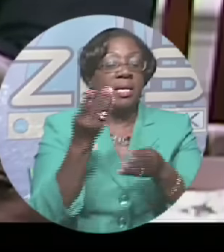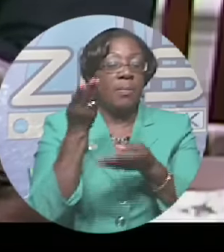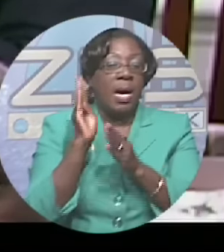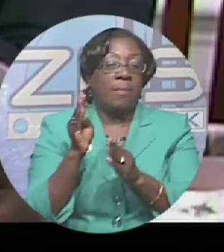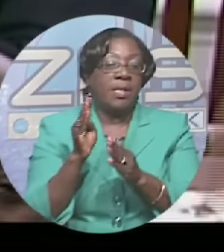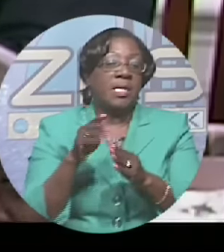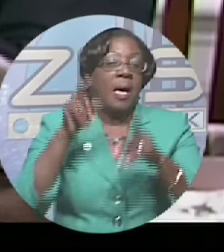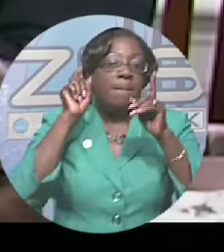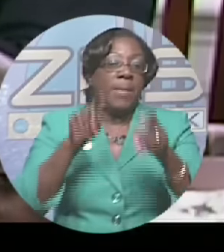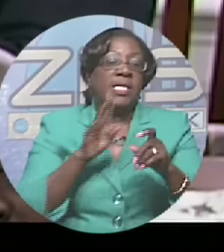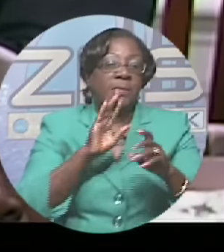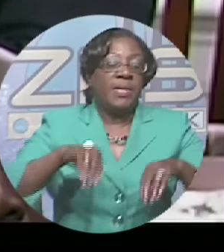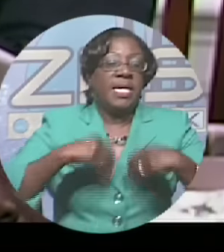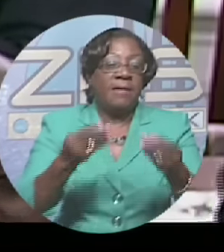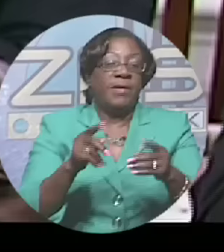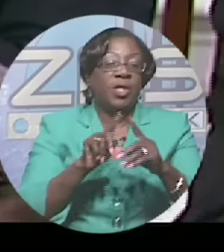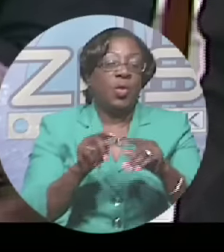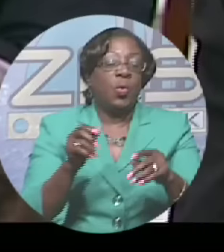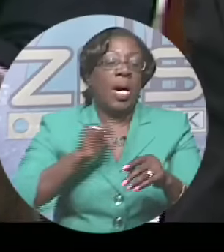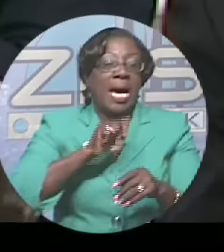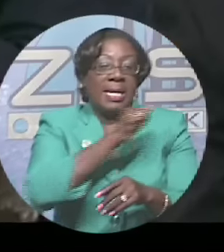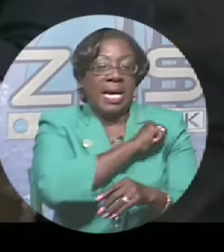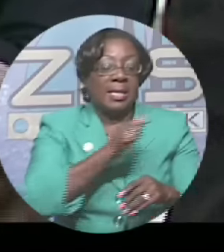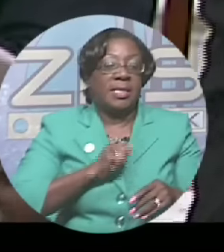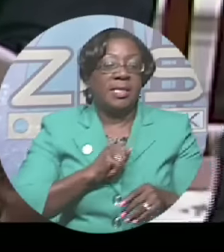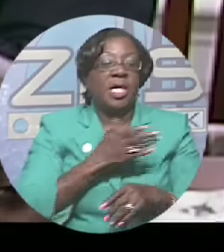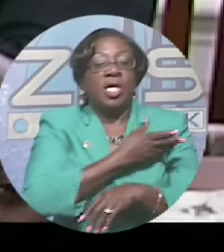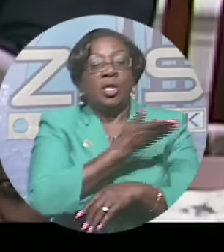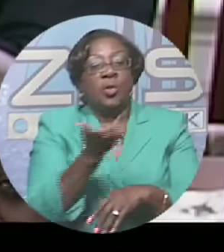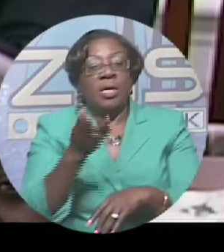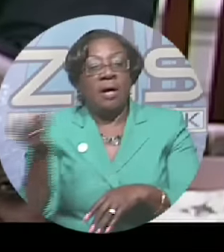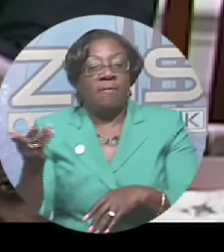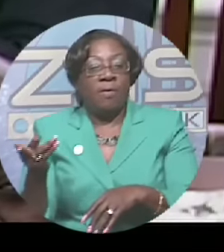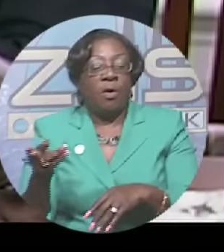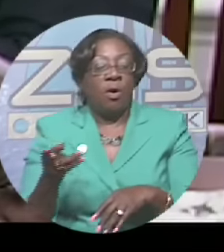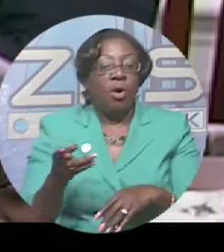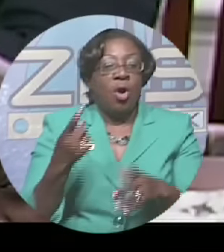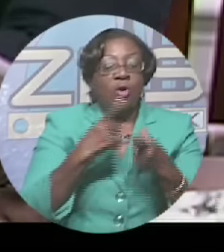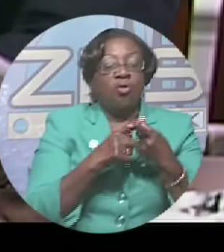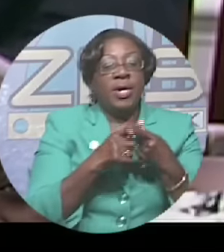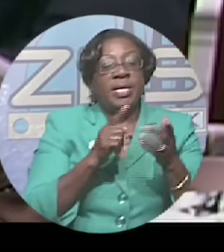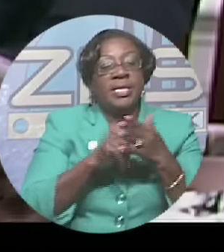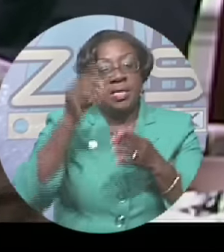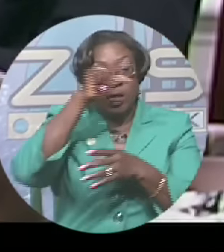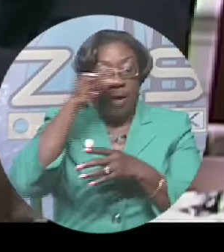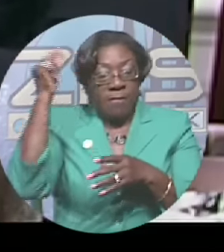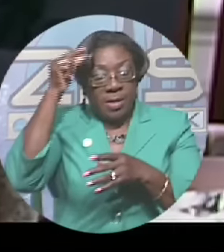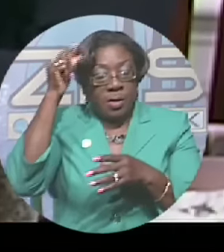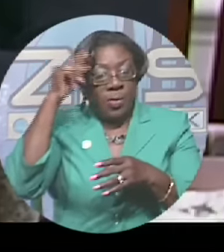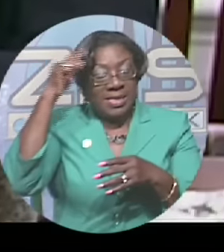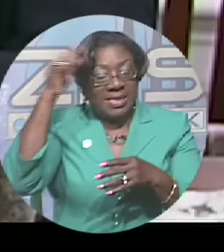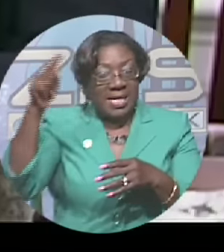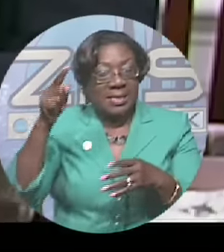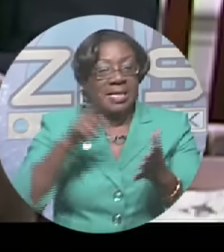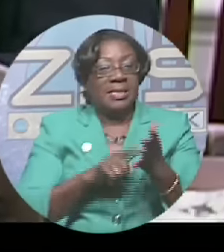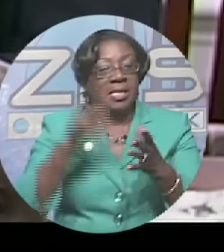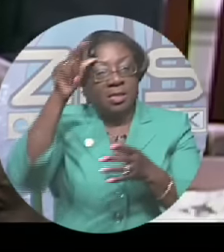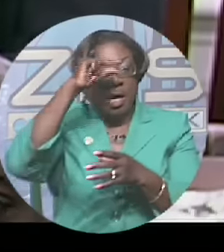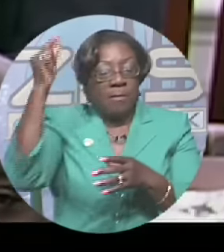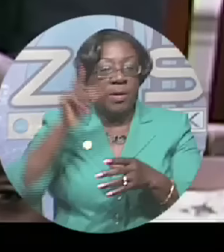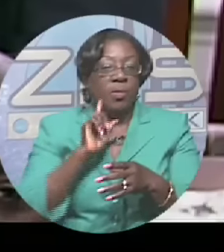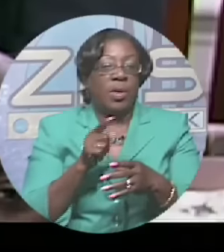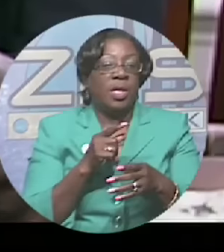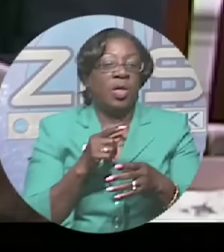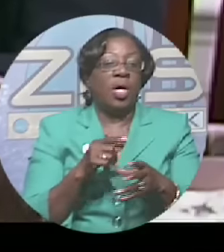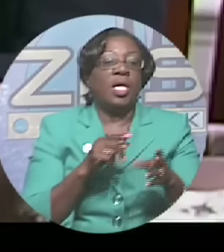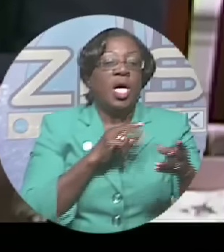Atlantis. So therefore, credit this government with sense that this government will not